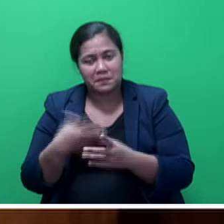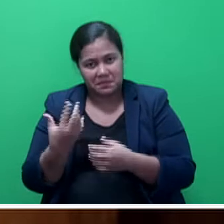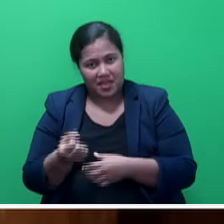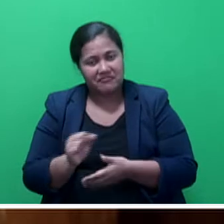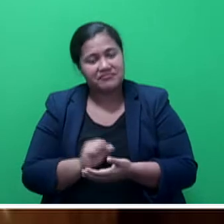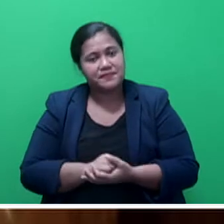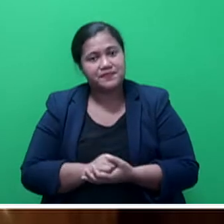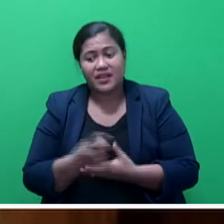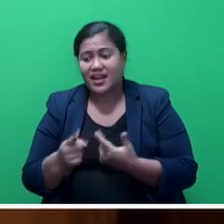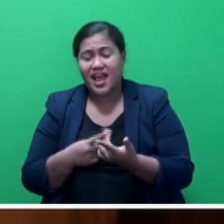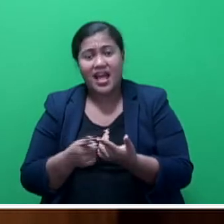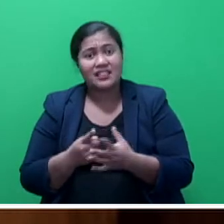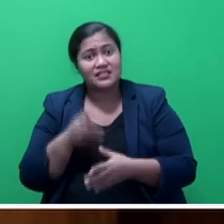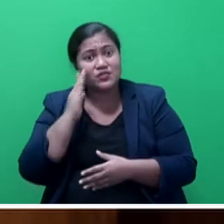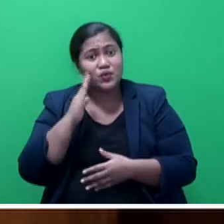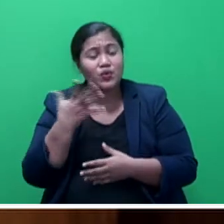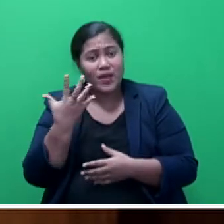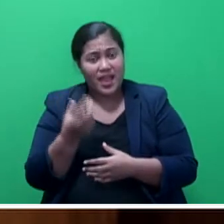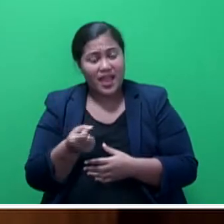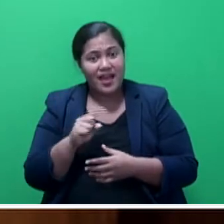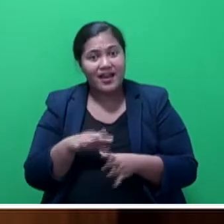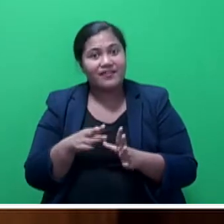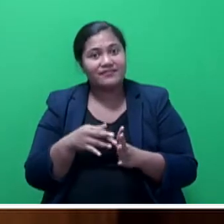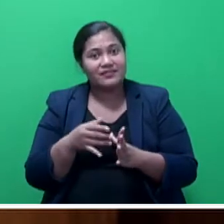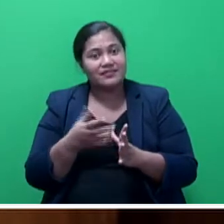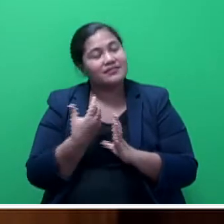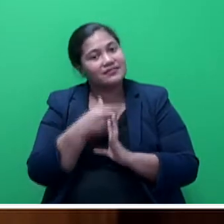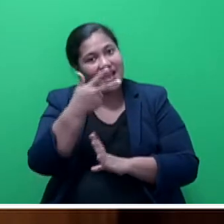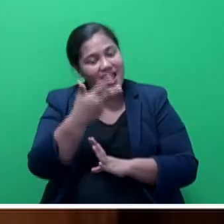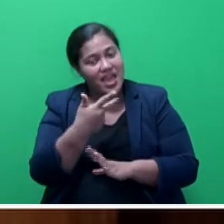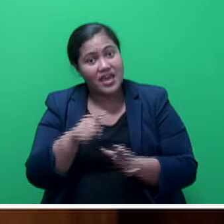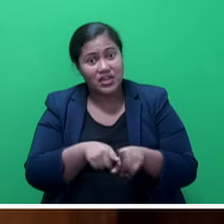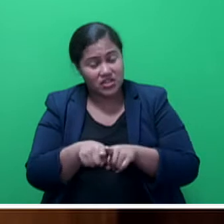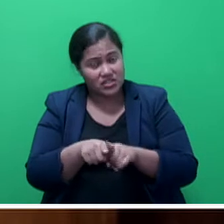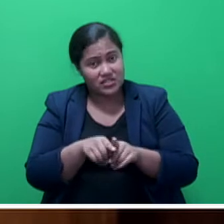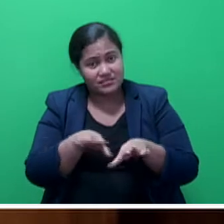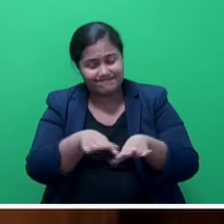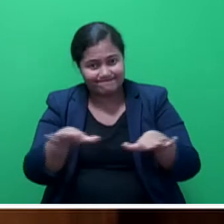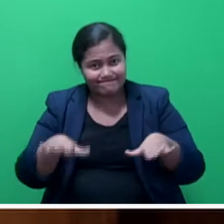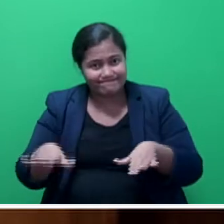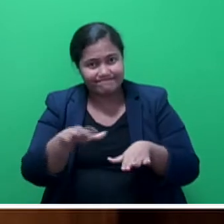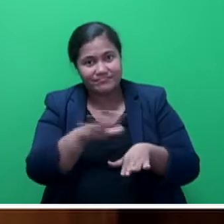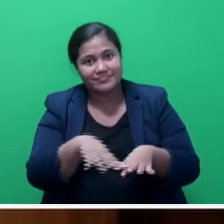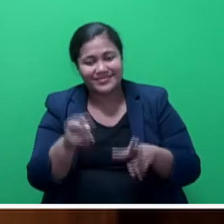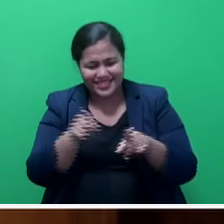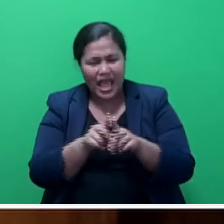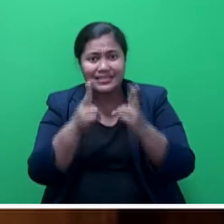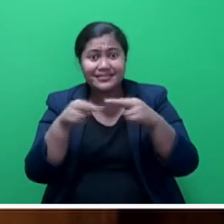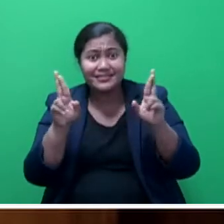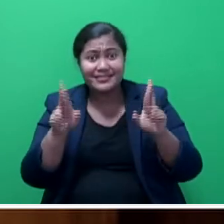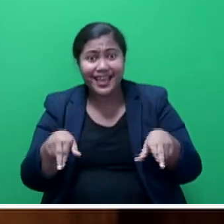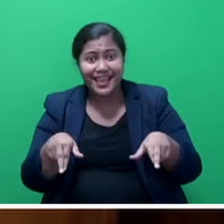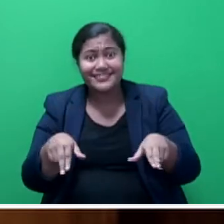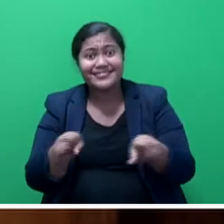were damaged, we had initially put in 80 learning spaces, which we know as tents, but this included tents